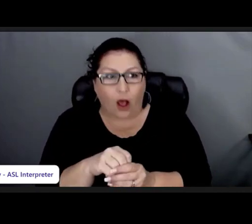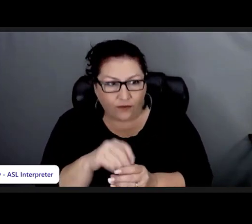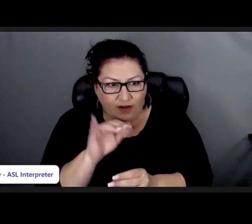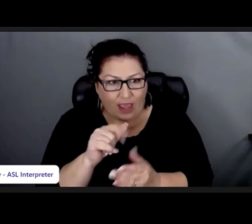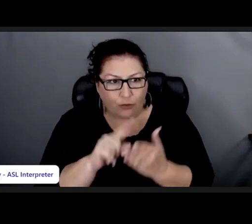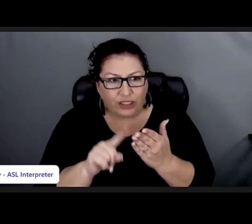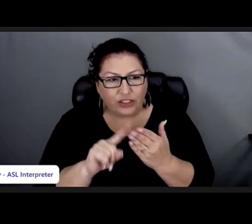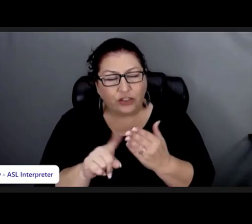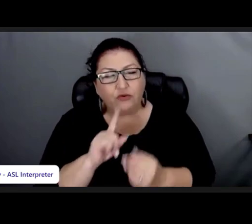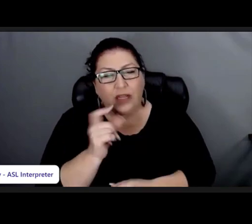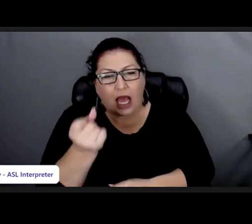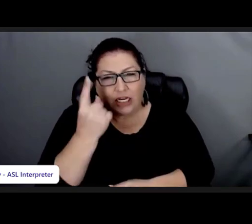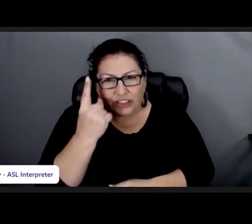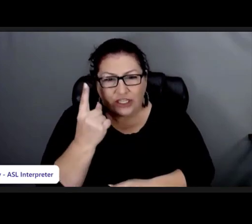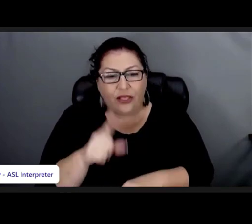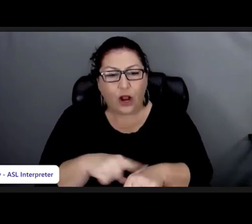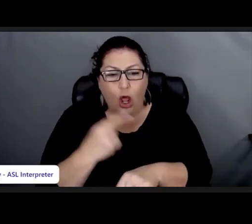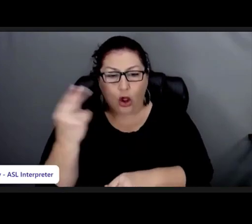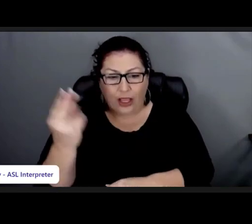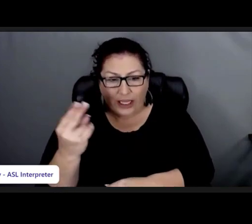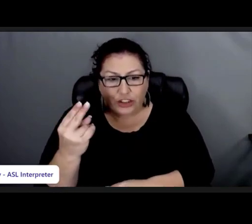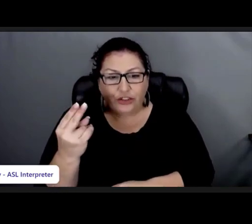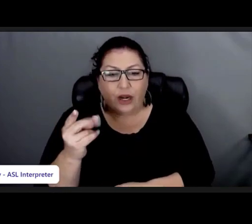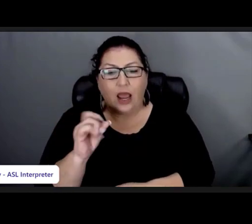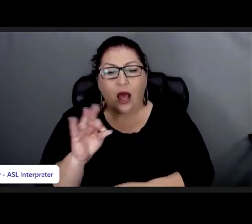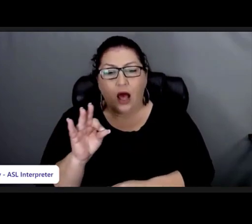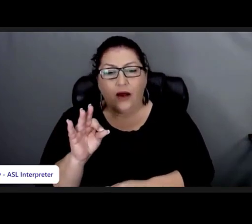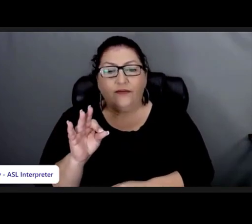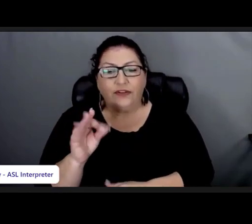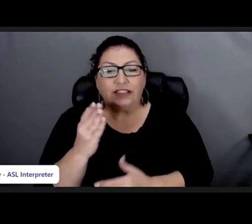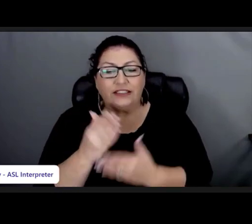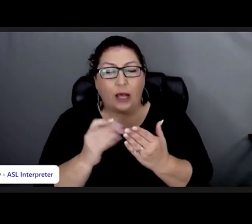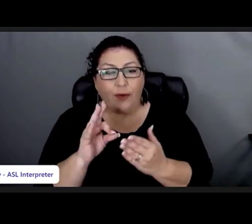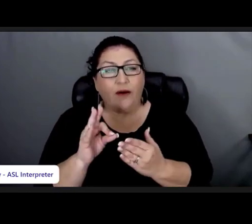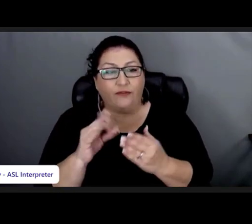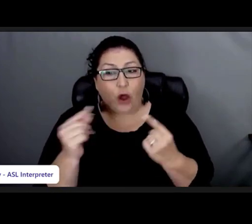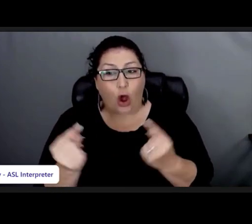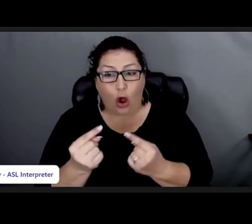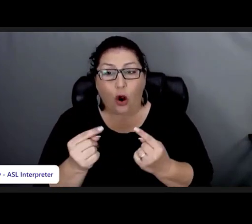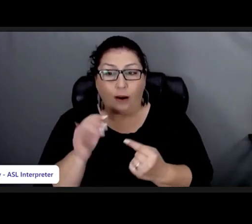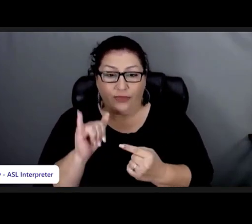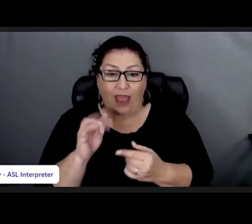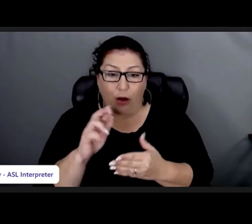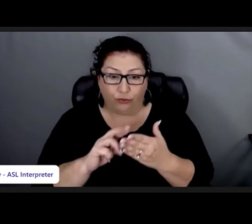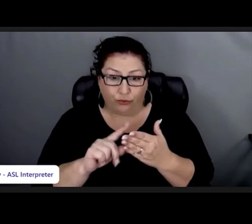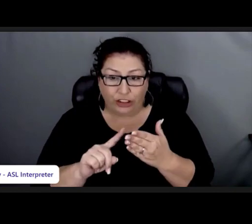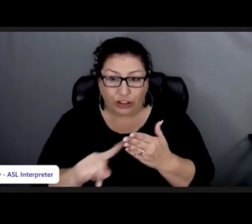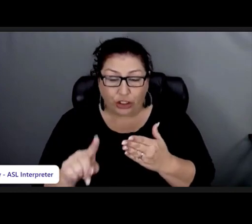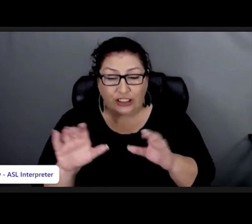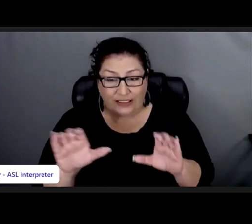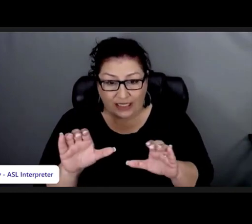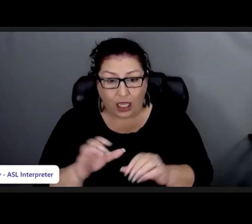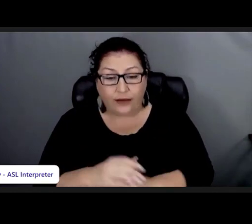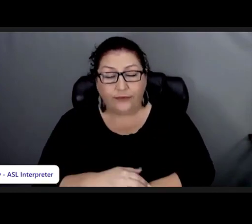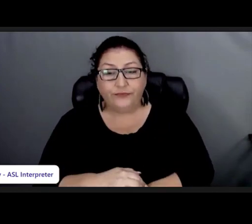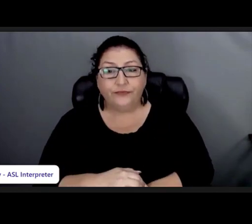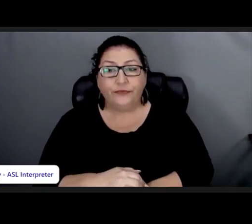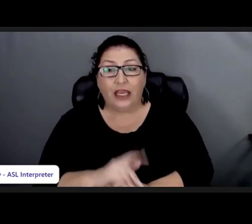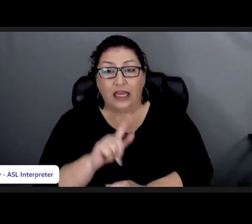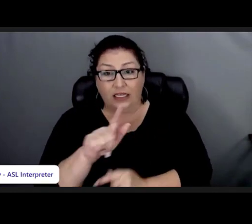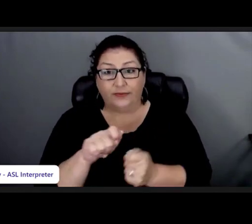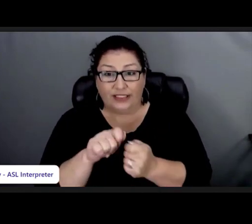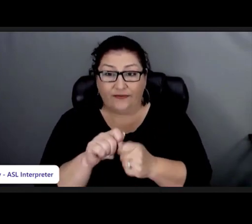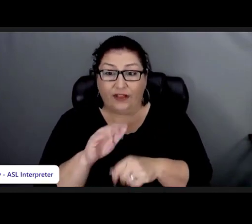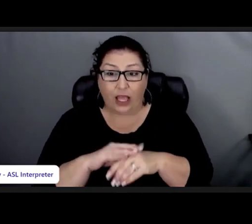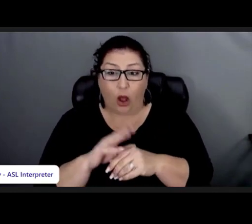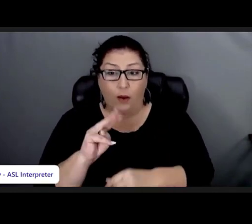is really understanding the long history of some of the harm that research has done, specifically on